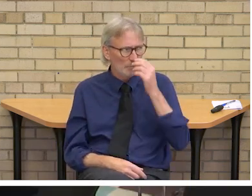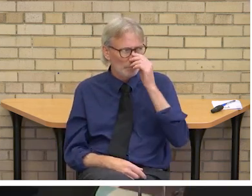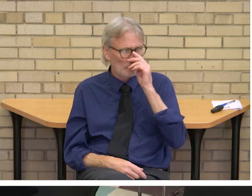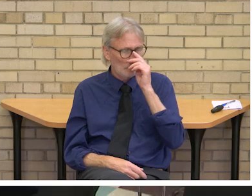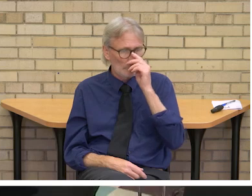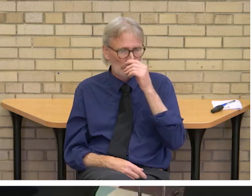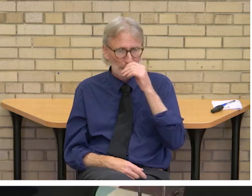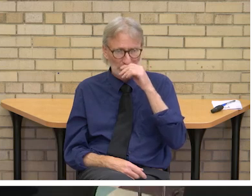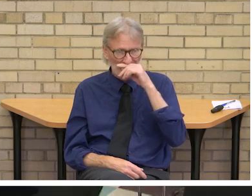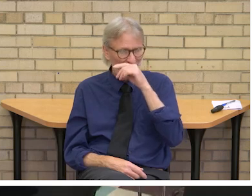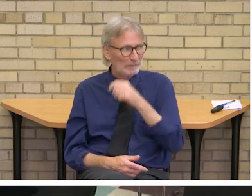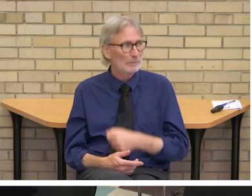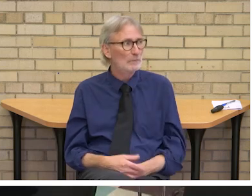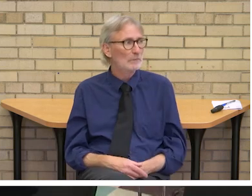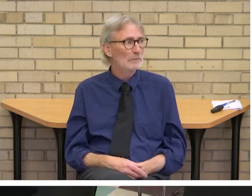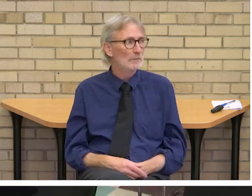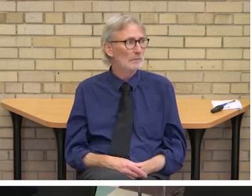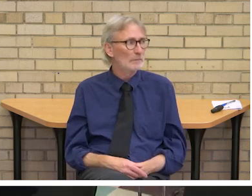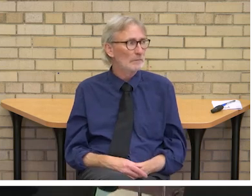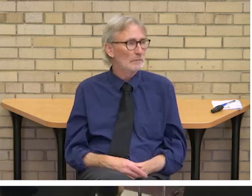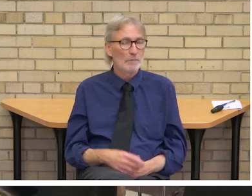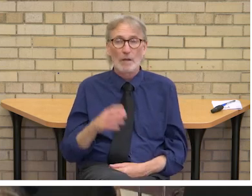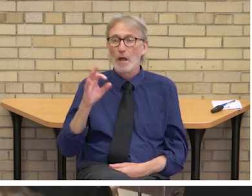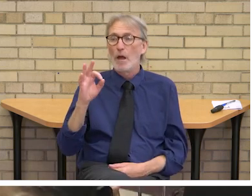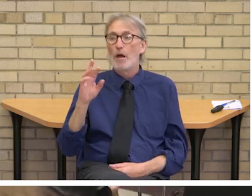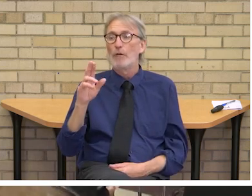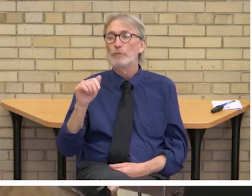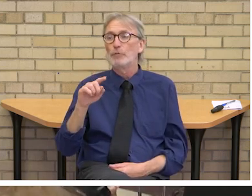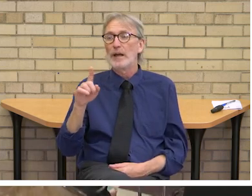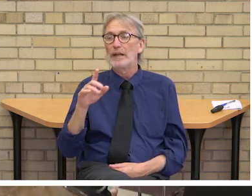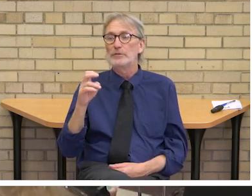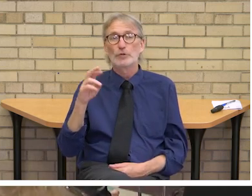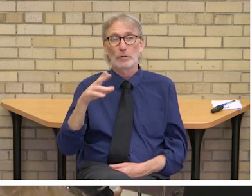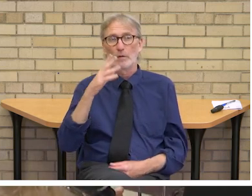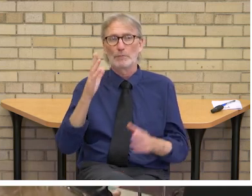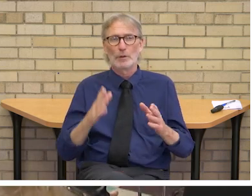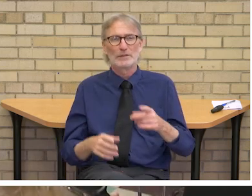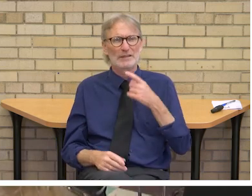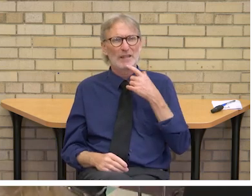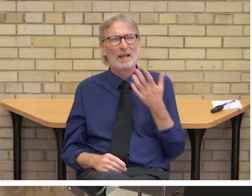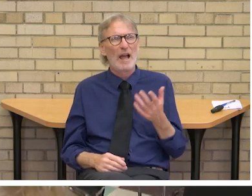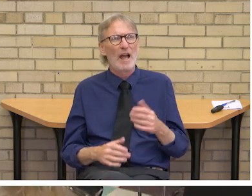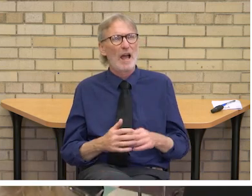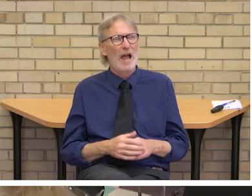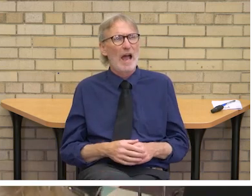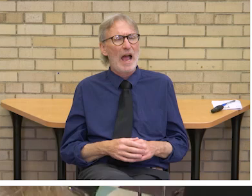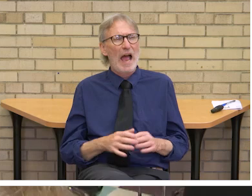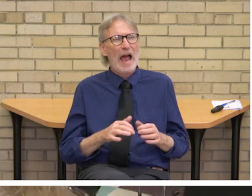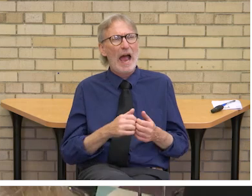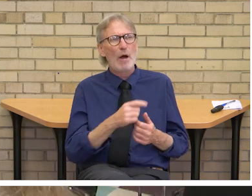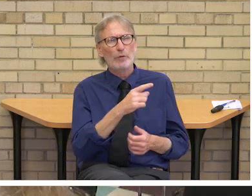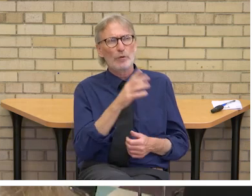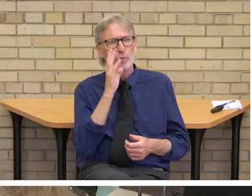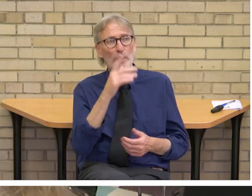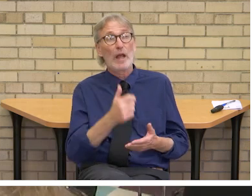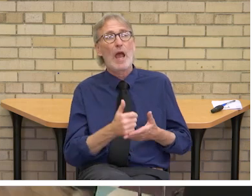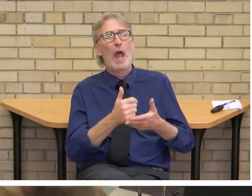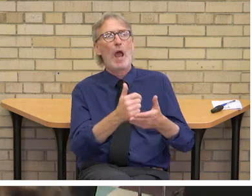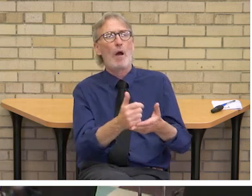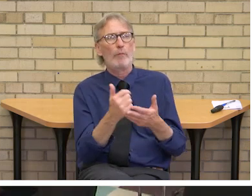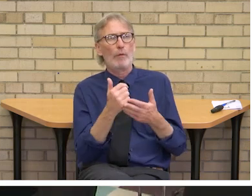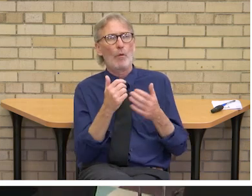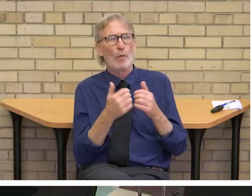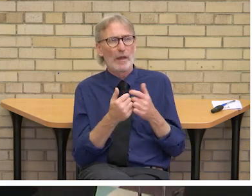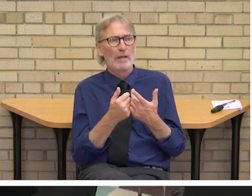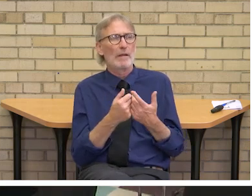Zoom? Someone at Fraser Fieldhouse wants to know what steps are being taken to ease traffic in Oakland. Like, can we have a traffic